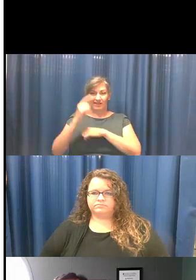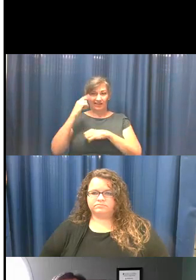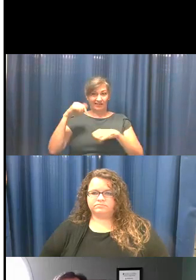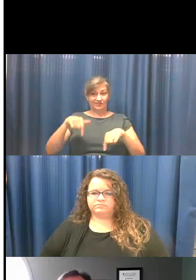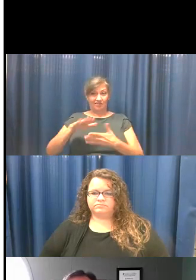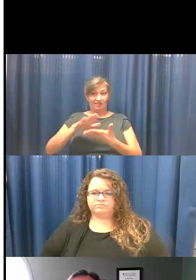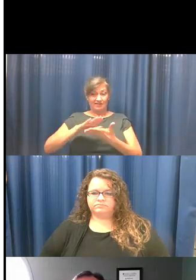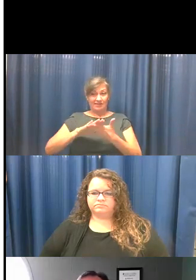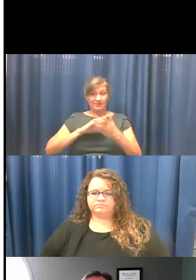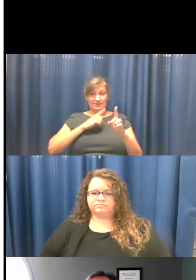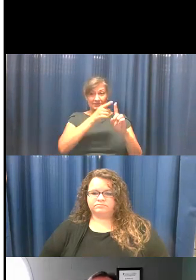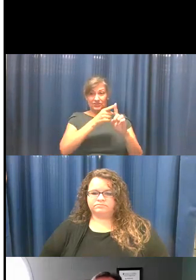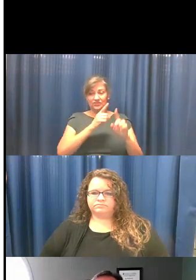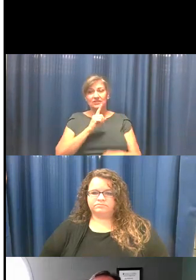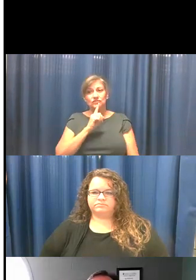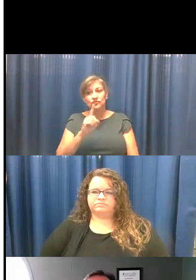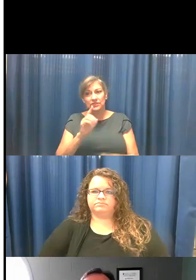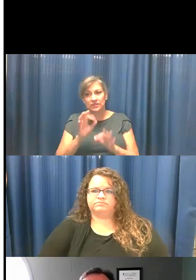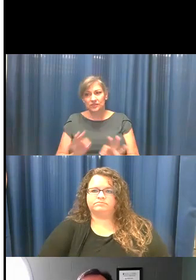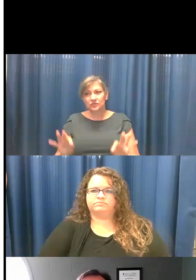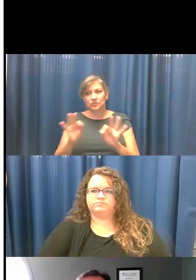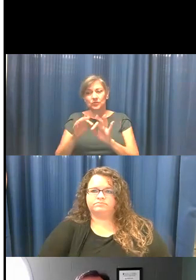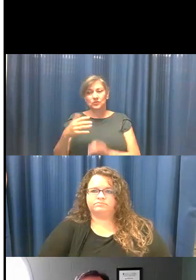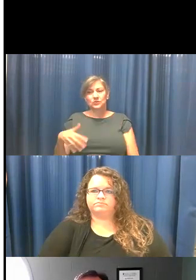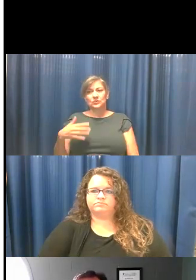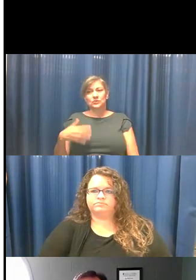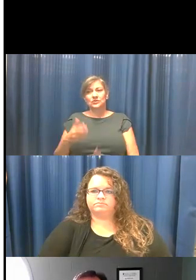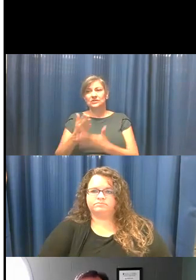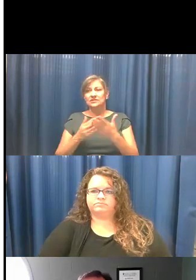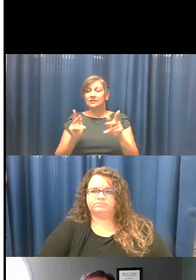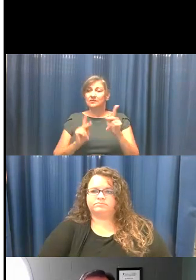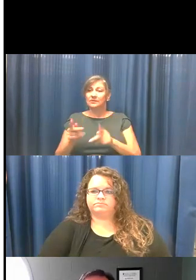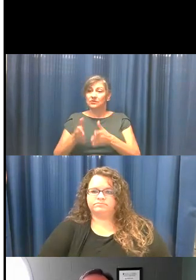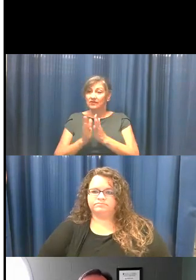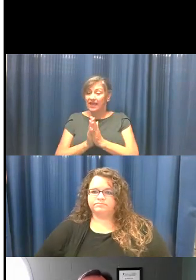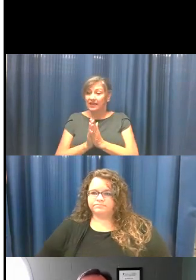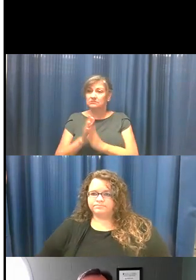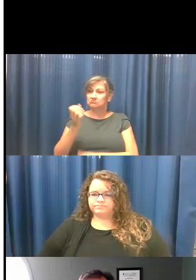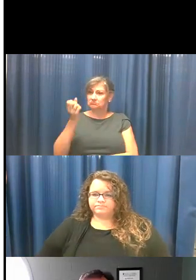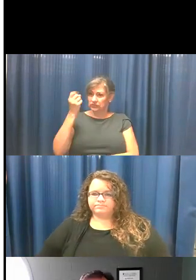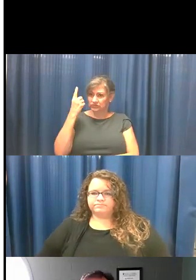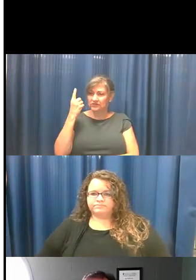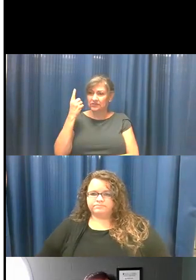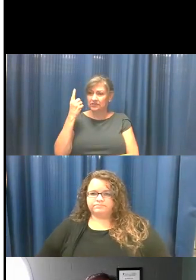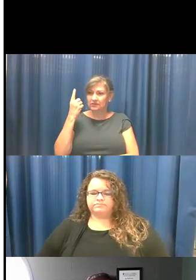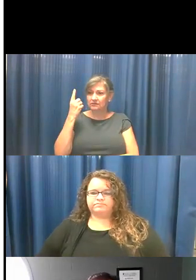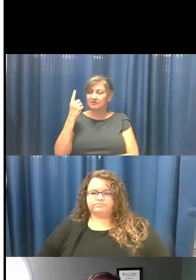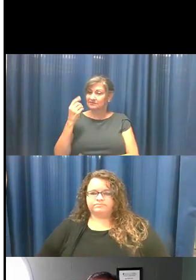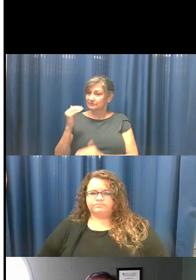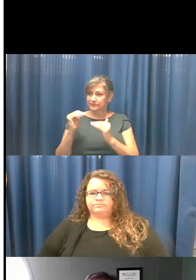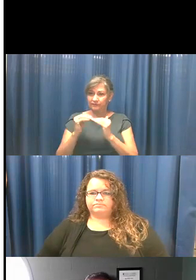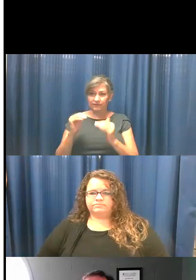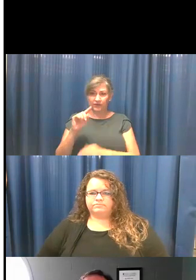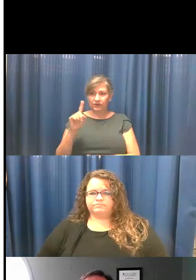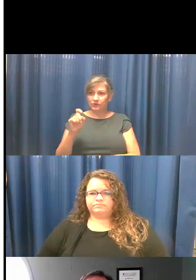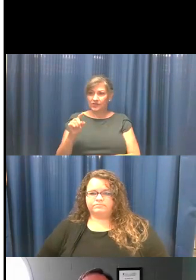on-campus mission is really, really important. And there have been folks that have asked, and understandably so, it's a fair question.